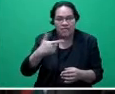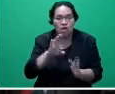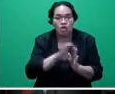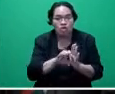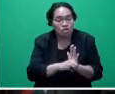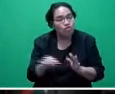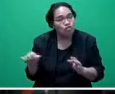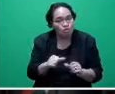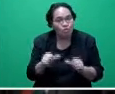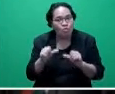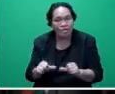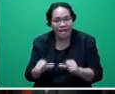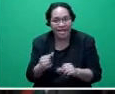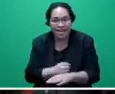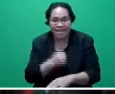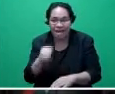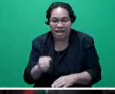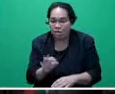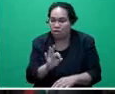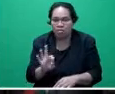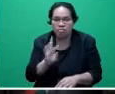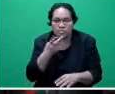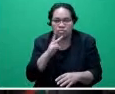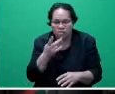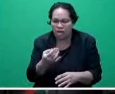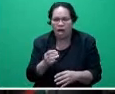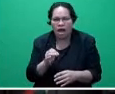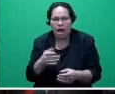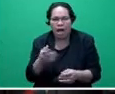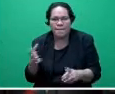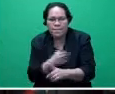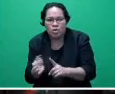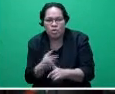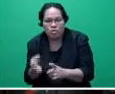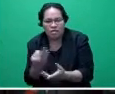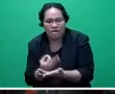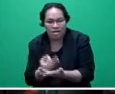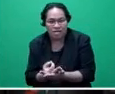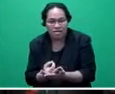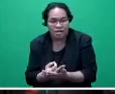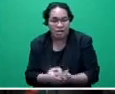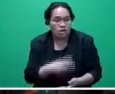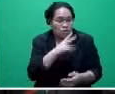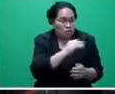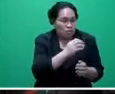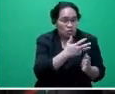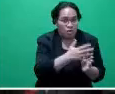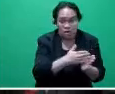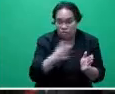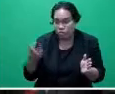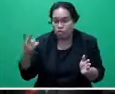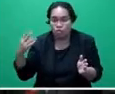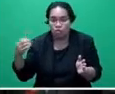protected governments from misuse of government funds, introducing an illegal 2013 Constitution and created